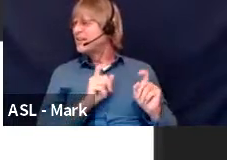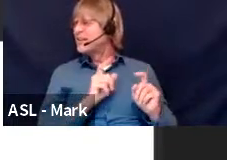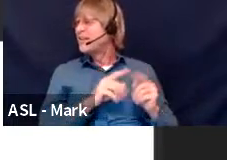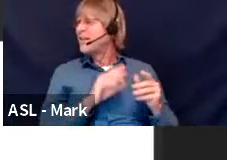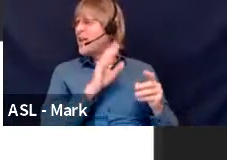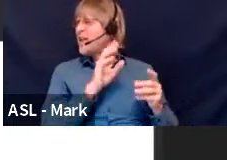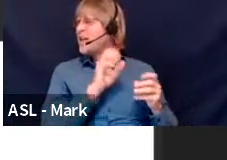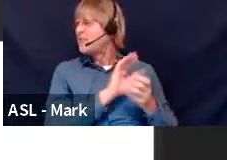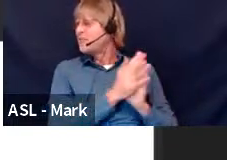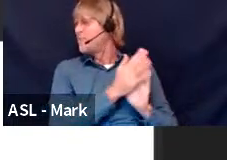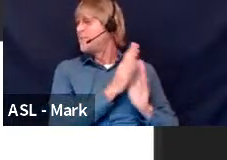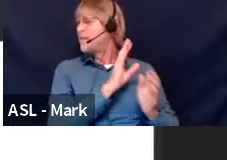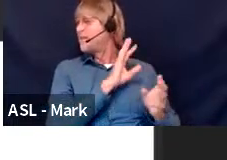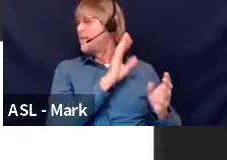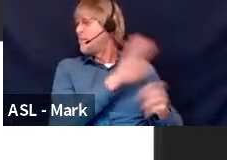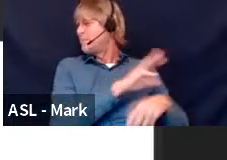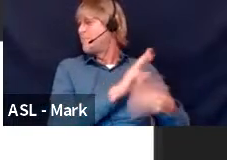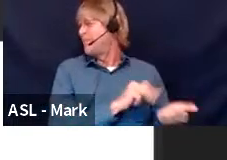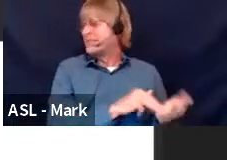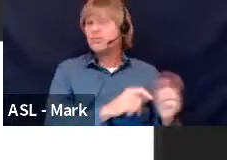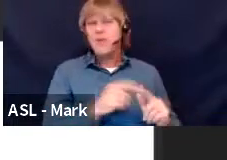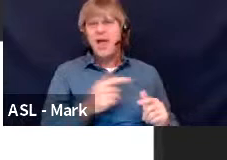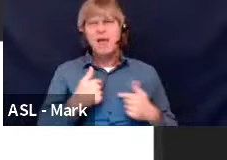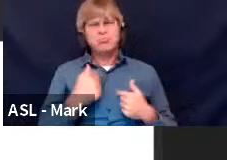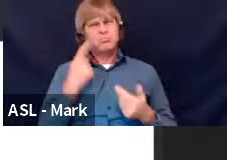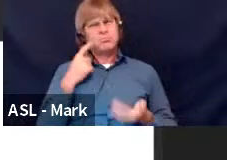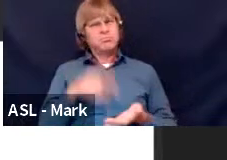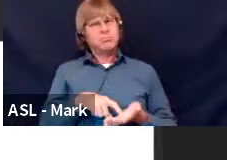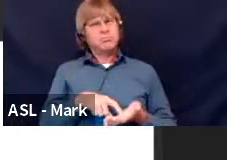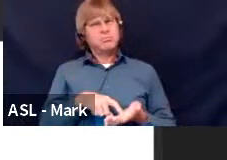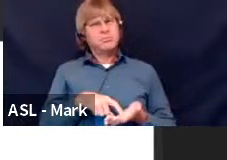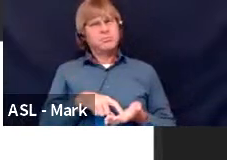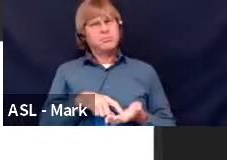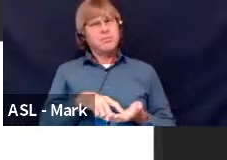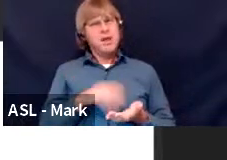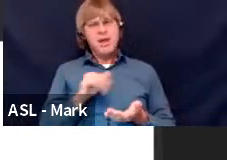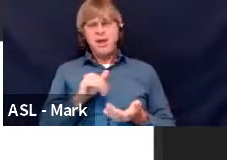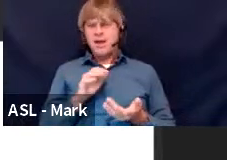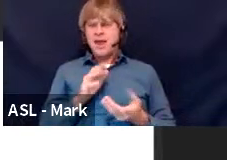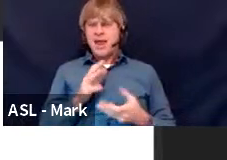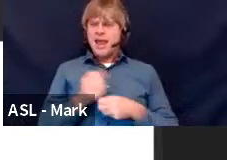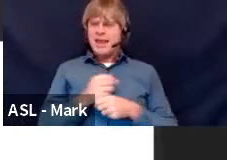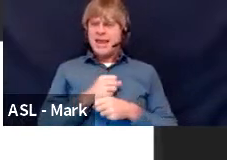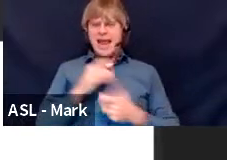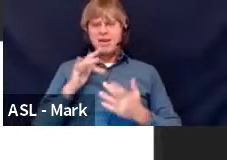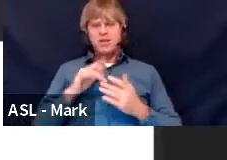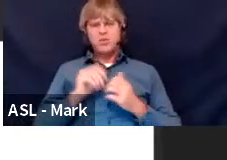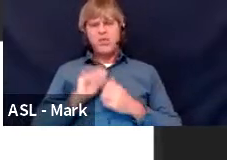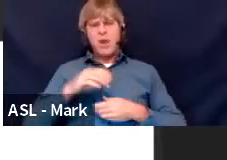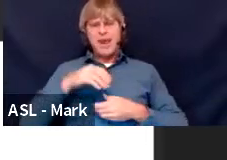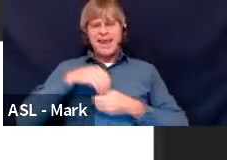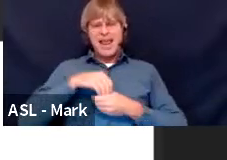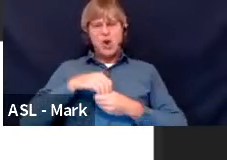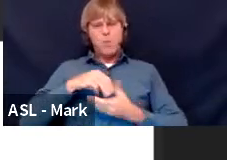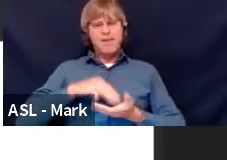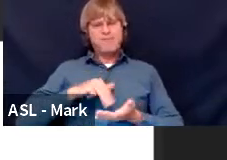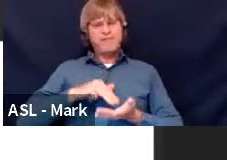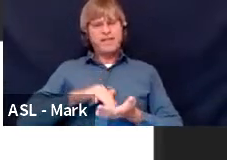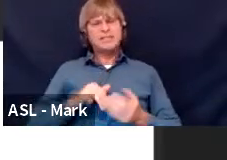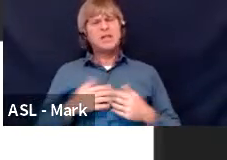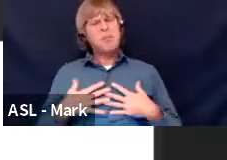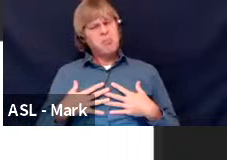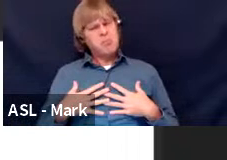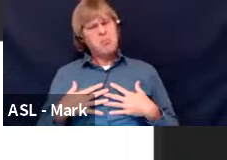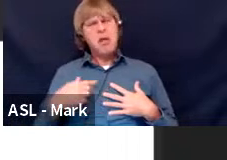Memphis. And that stood out to me. And I was like, wow, get in touch with your inner Memphis. There's something in that.